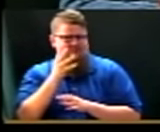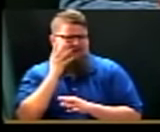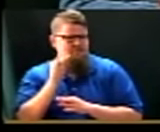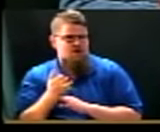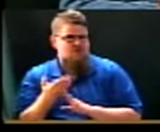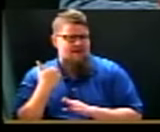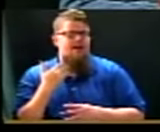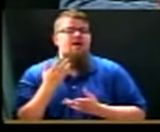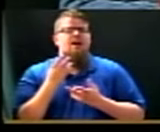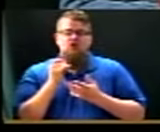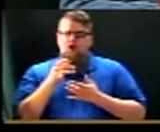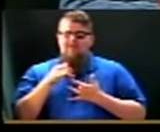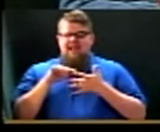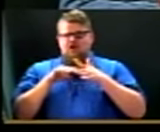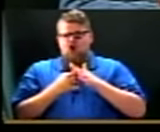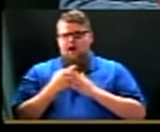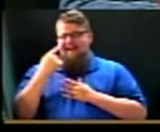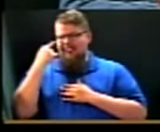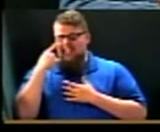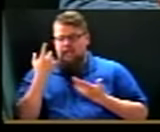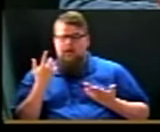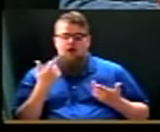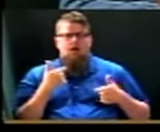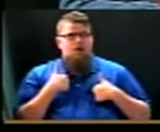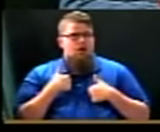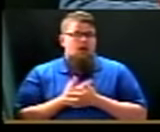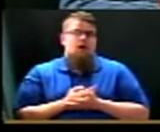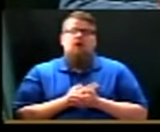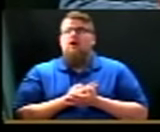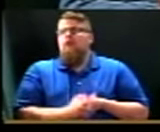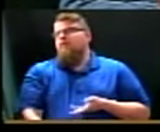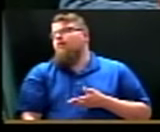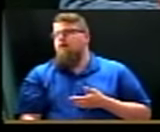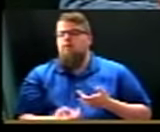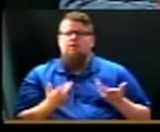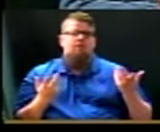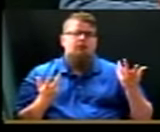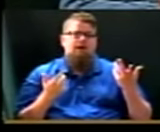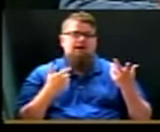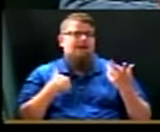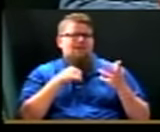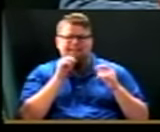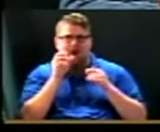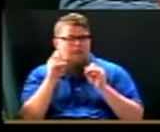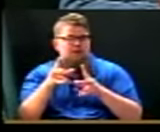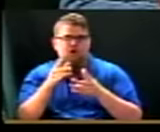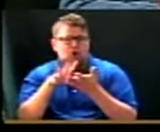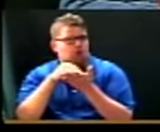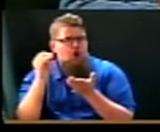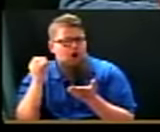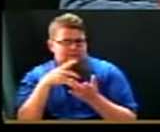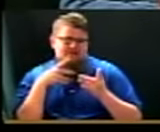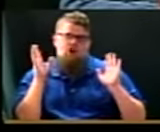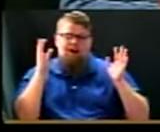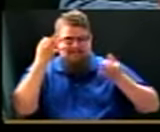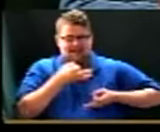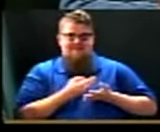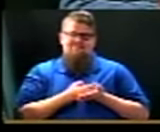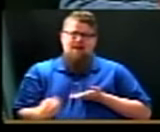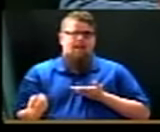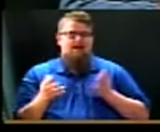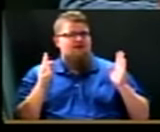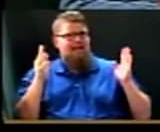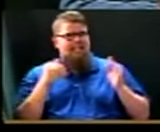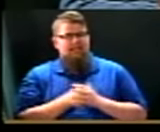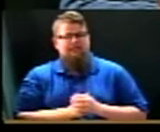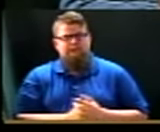to think and believe that they fail before they've even had an opportunity to learn. Exactly. Okay,